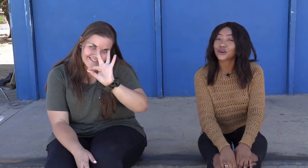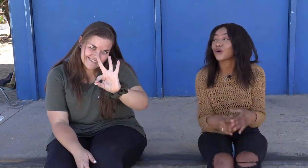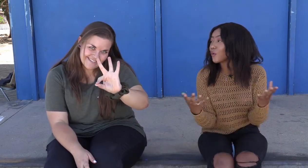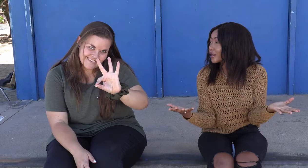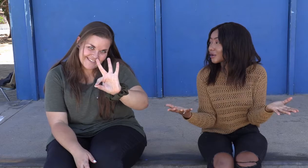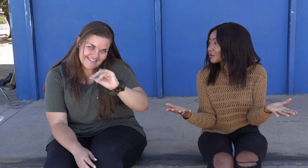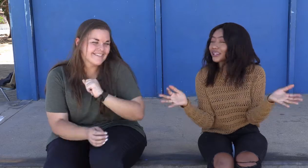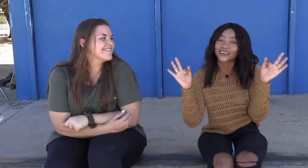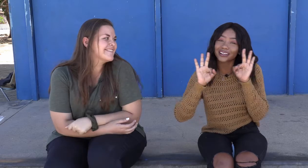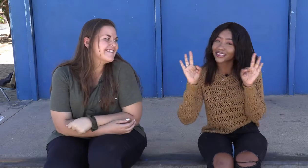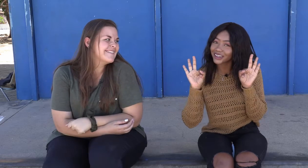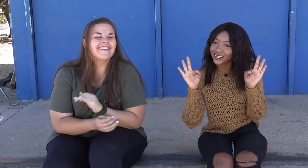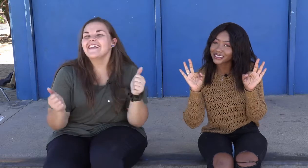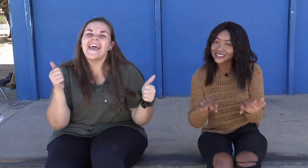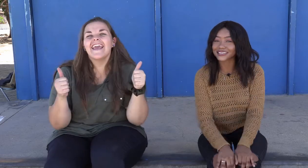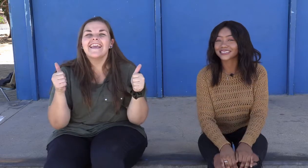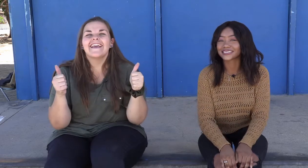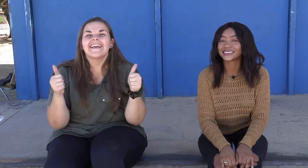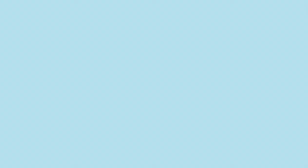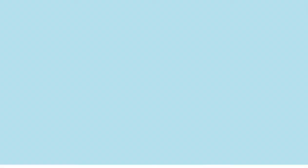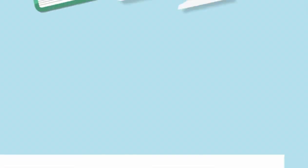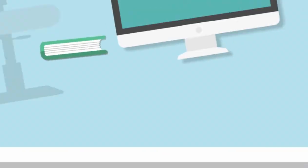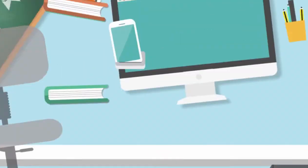5, for the one and only grade 3. Yay!